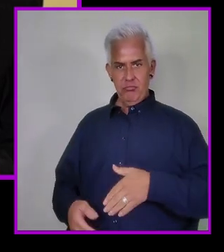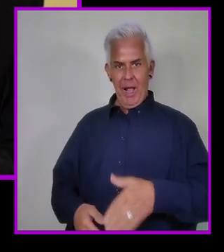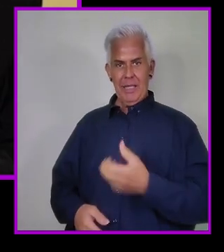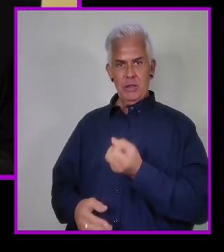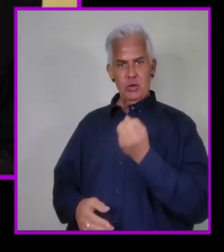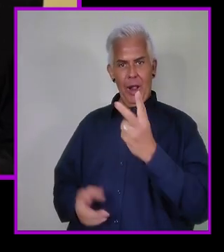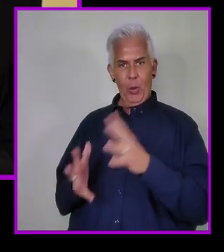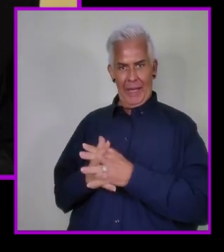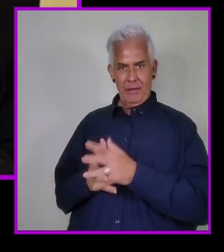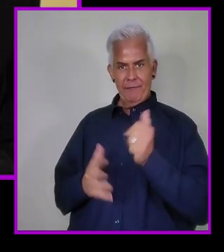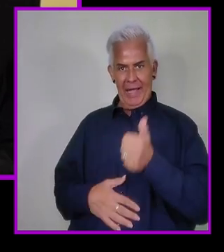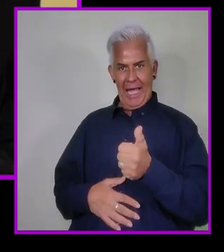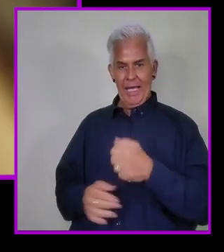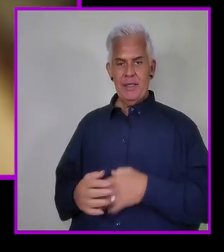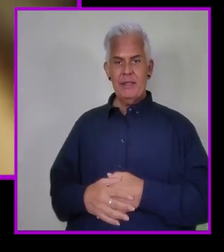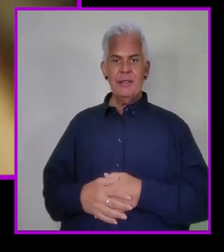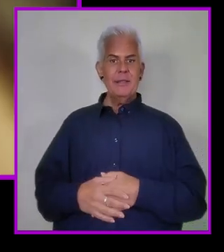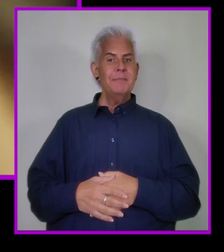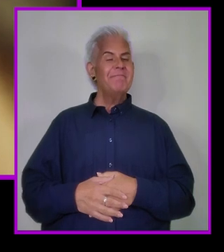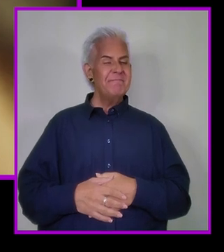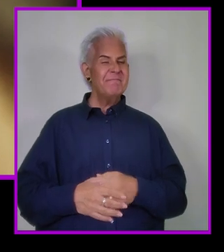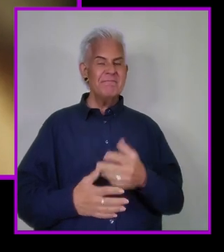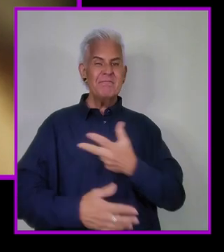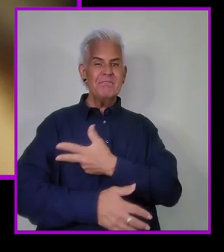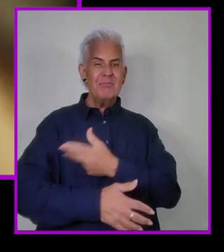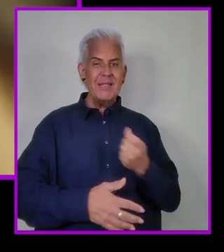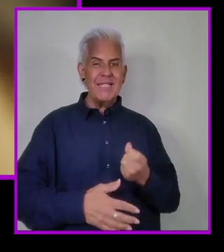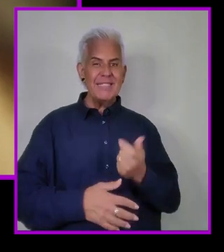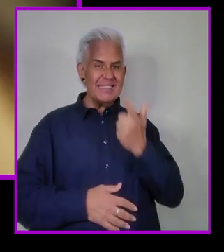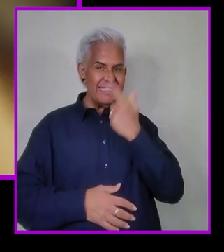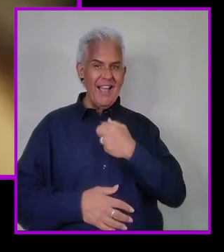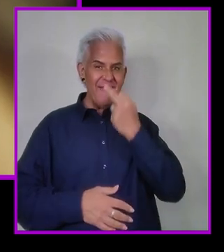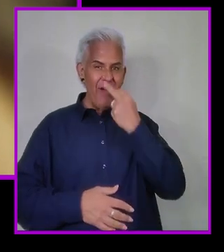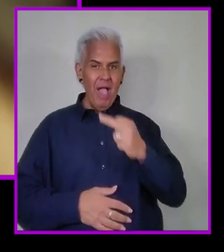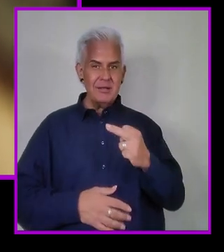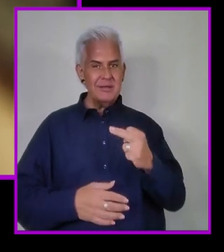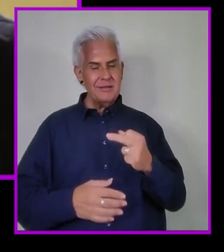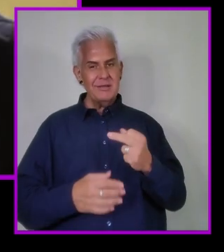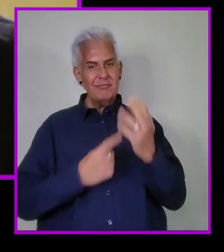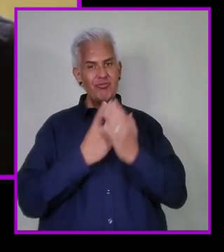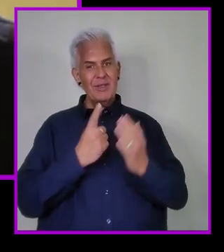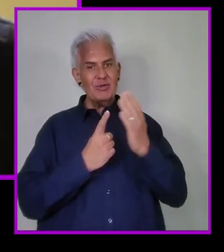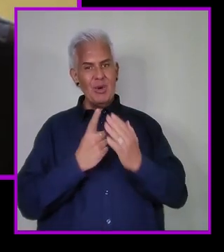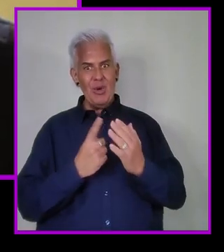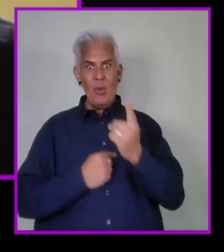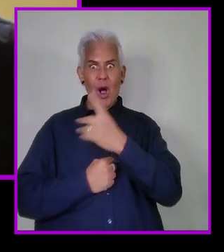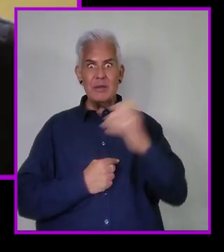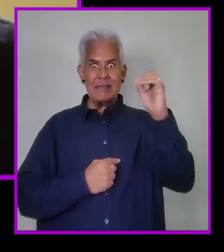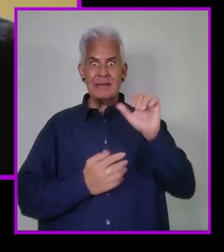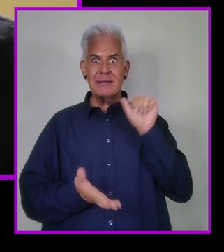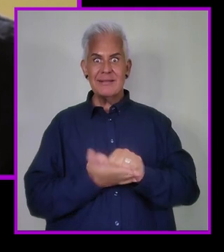was fine. Yeah. Well, it's likely a blood test can be falsely reassuring. It's not always